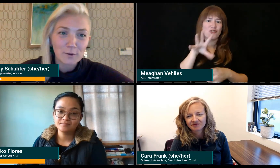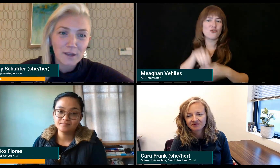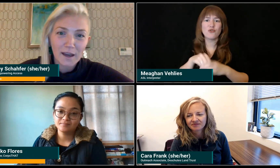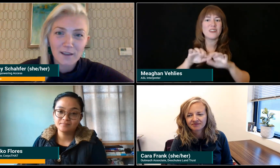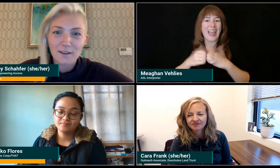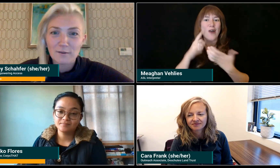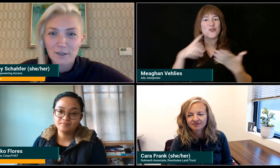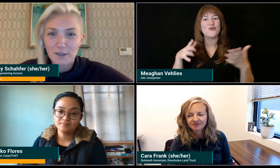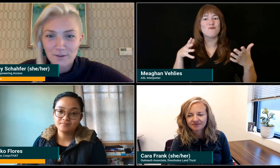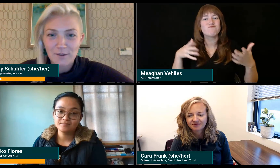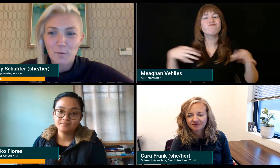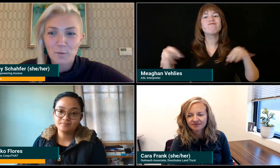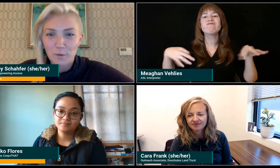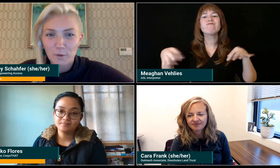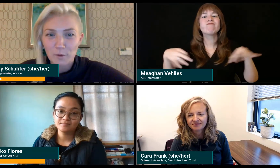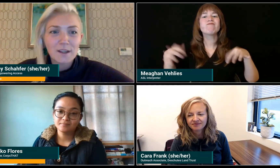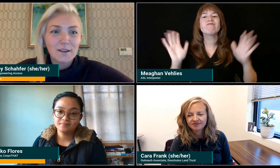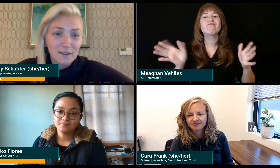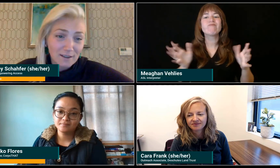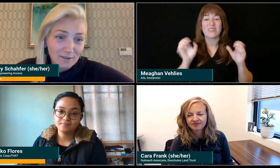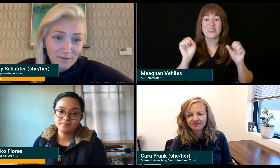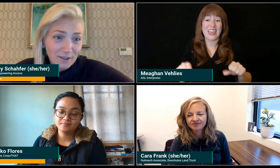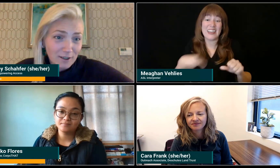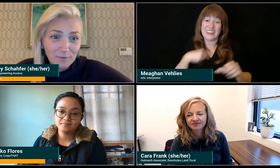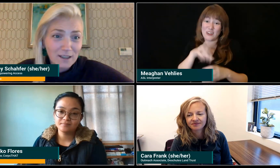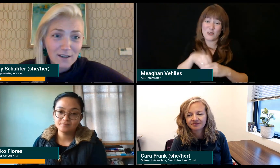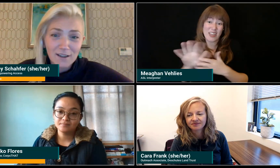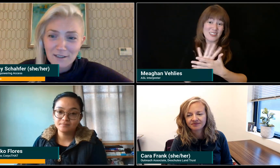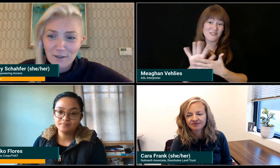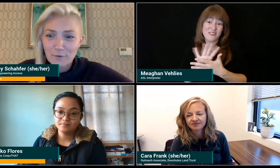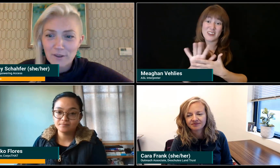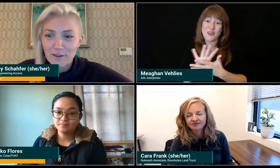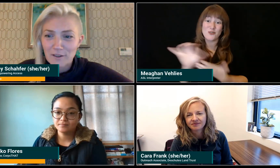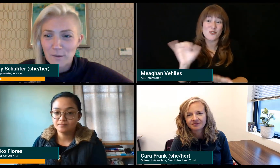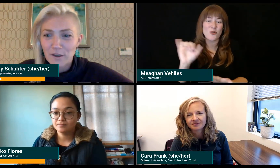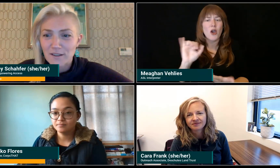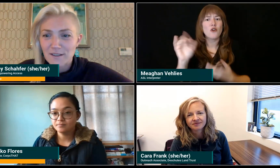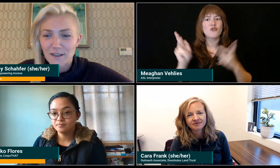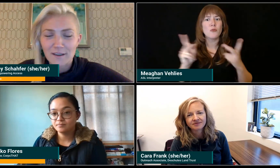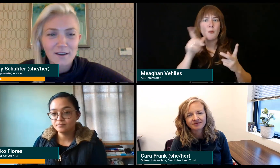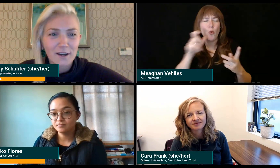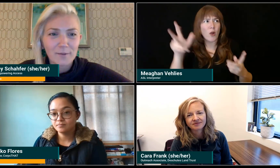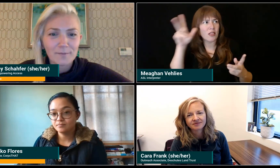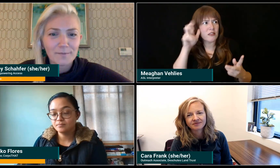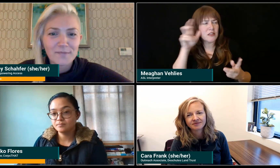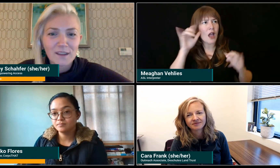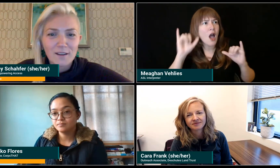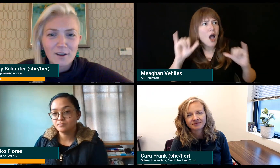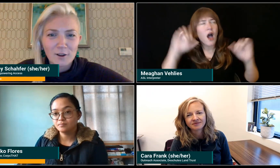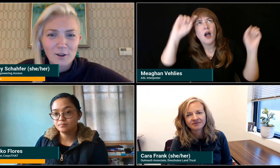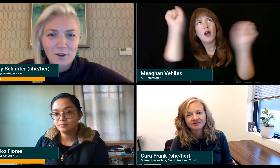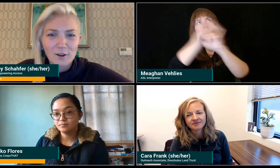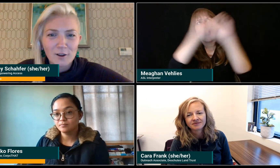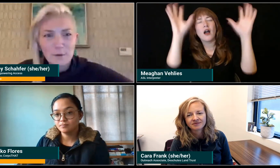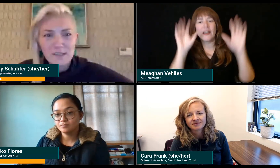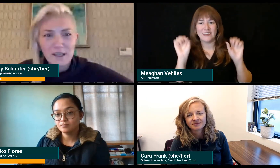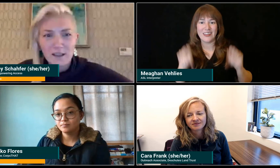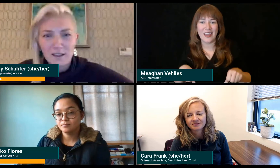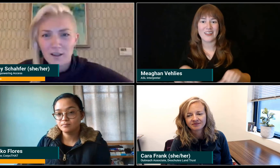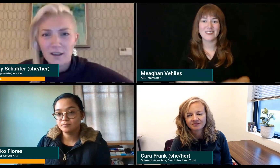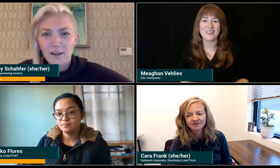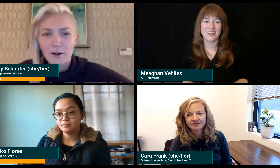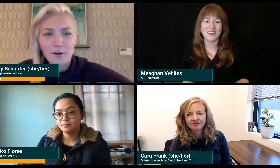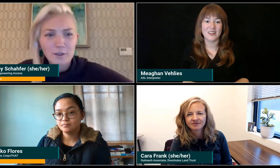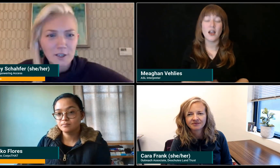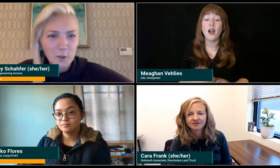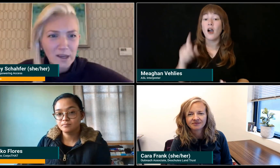to include that in the video so that people can, get an idea of what they're experiencing. Along the lines of website, I